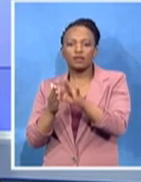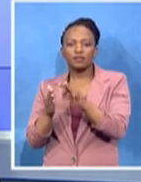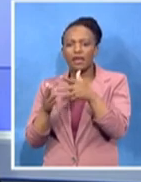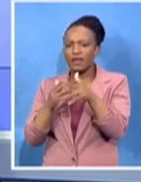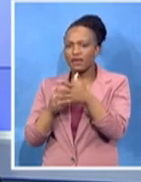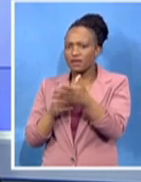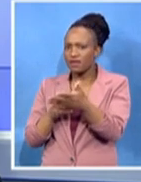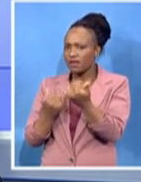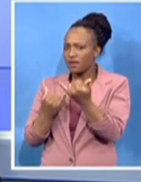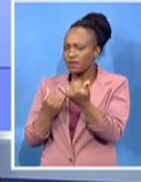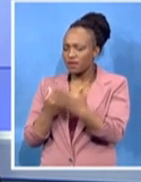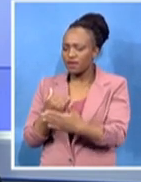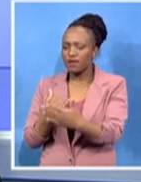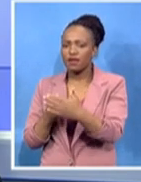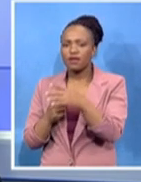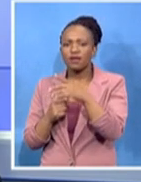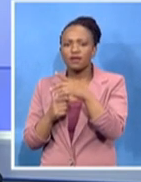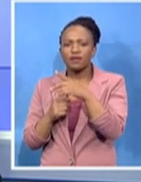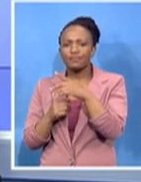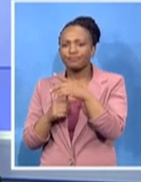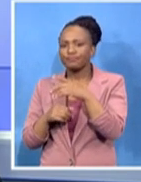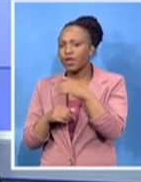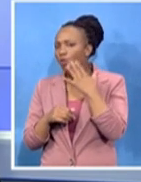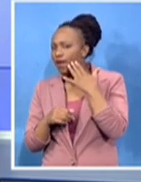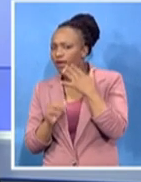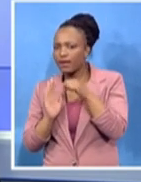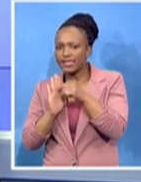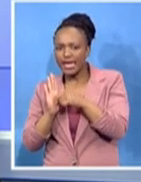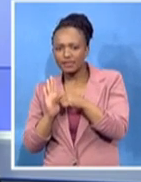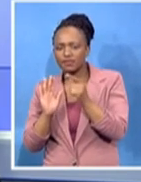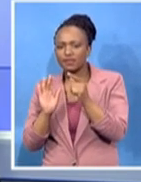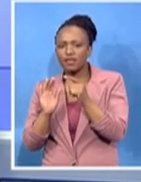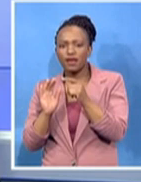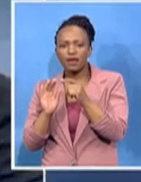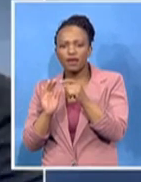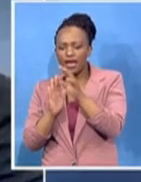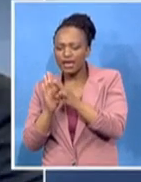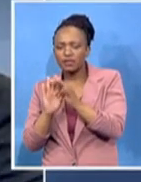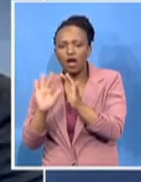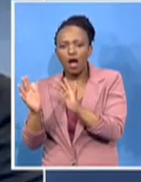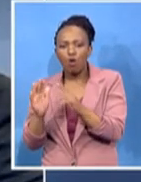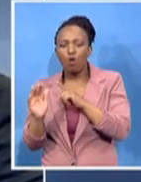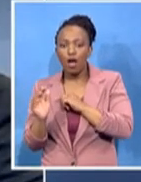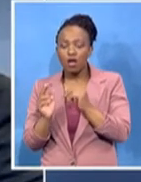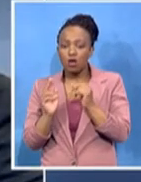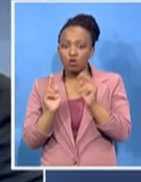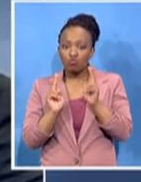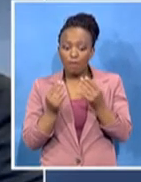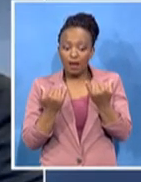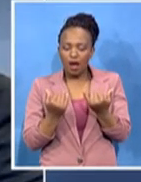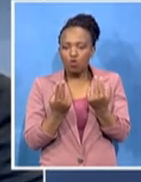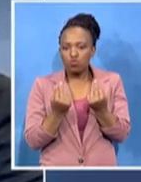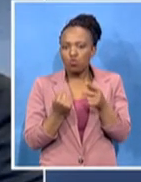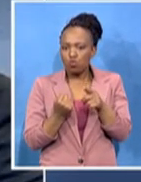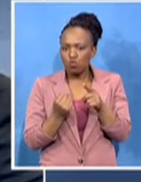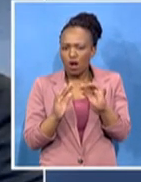held and how in terms of protocols, because we have a new normal now? Thank you very much. We have by-elections, all the